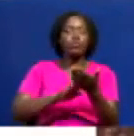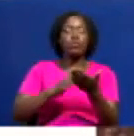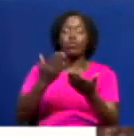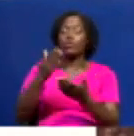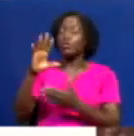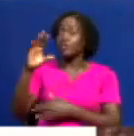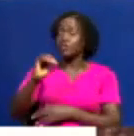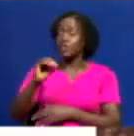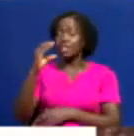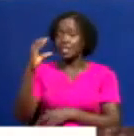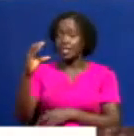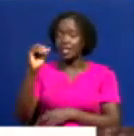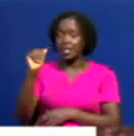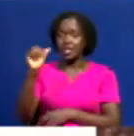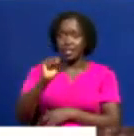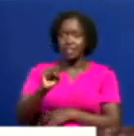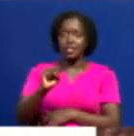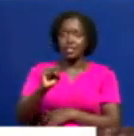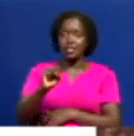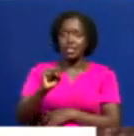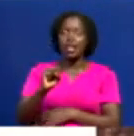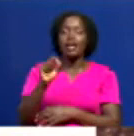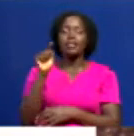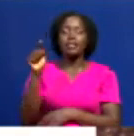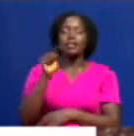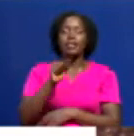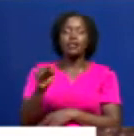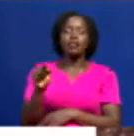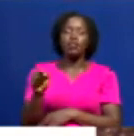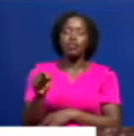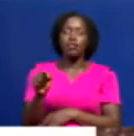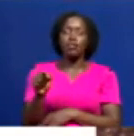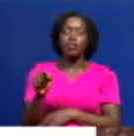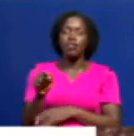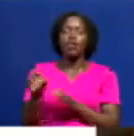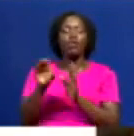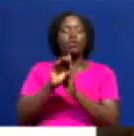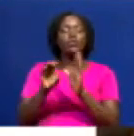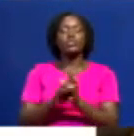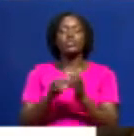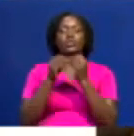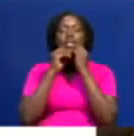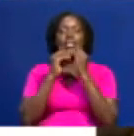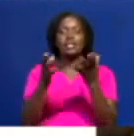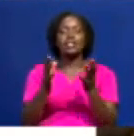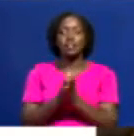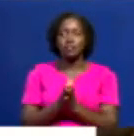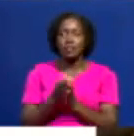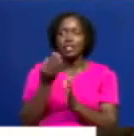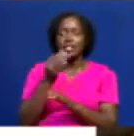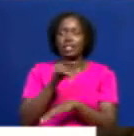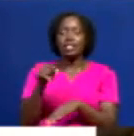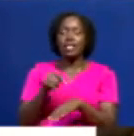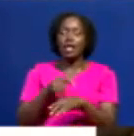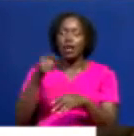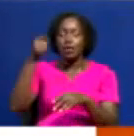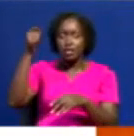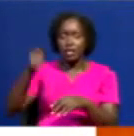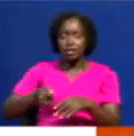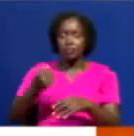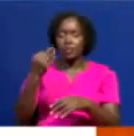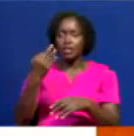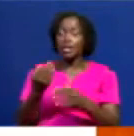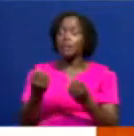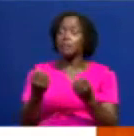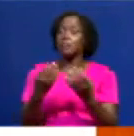50 CASs is therefore unconstitutional. In a three-hour judgment by a majority, the